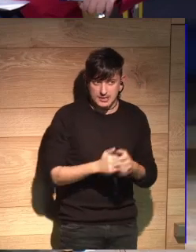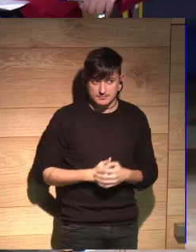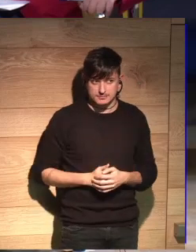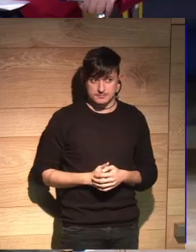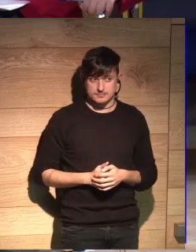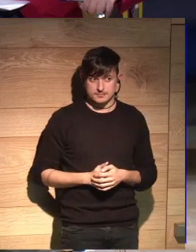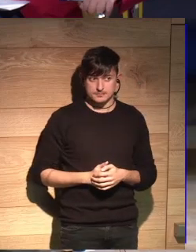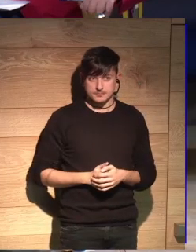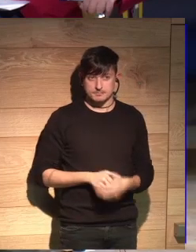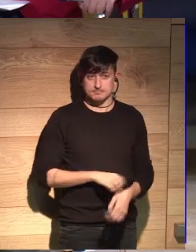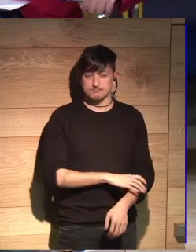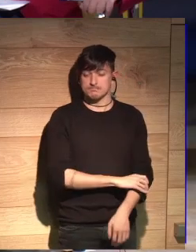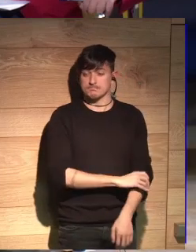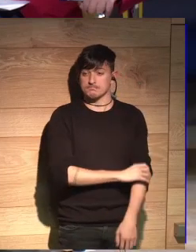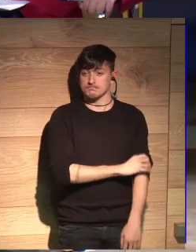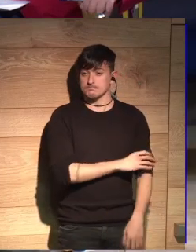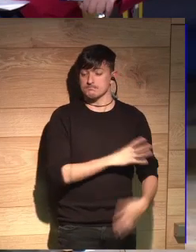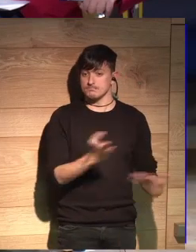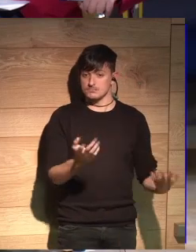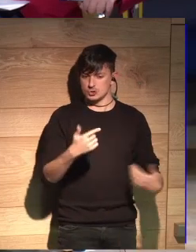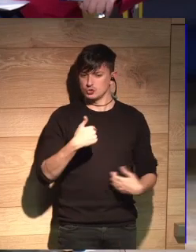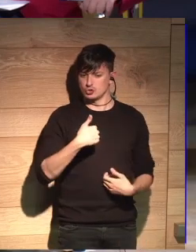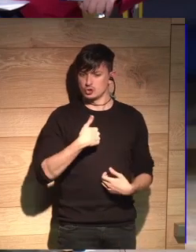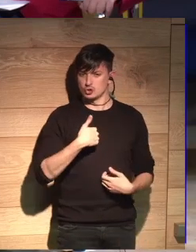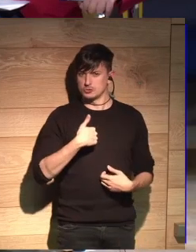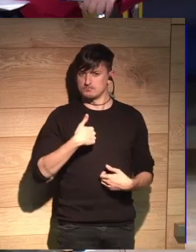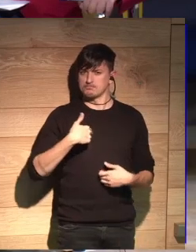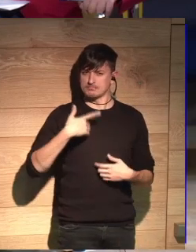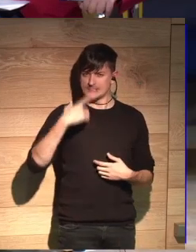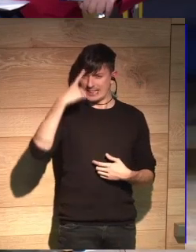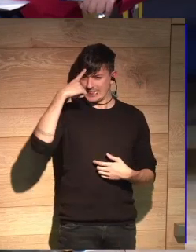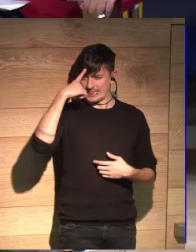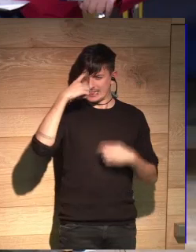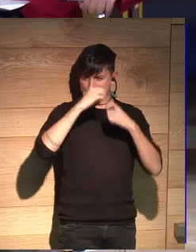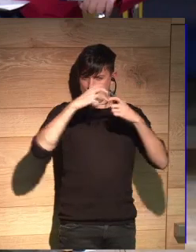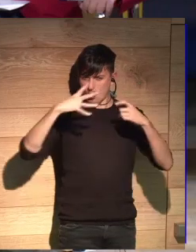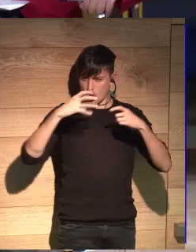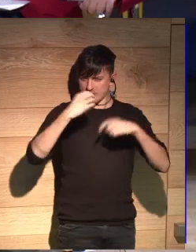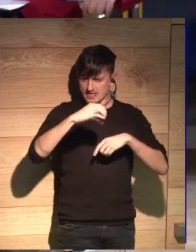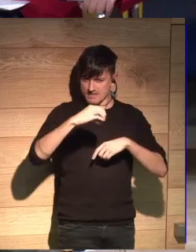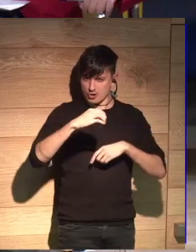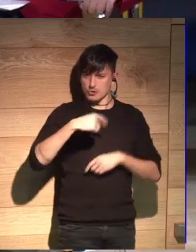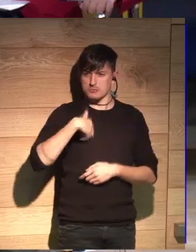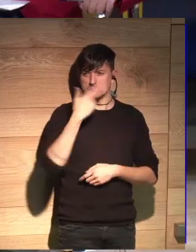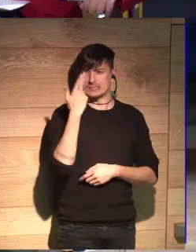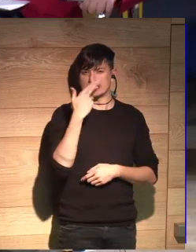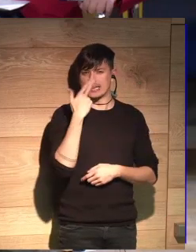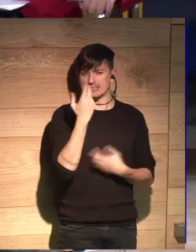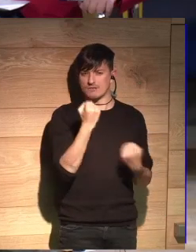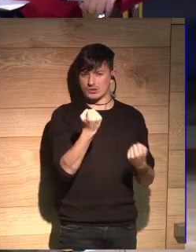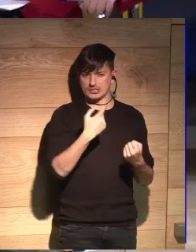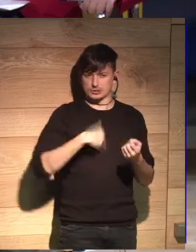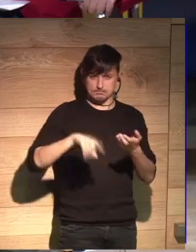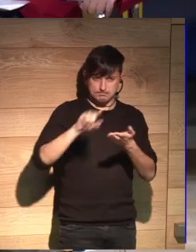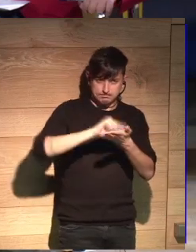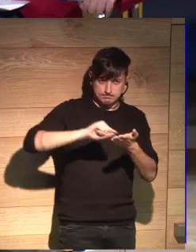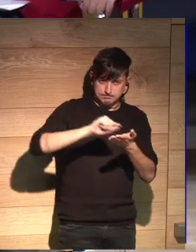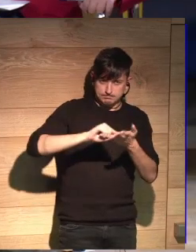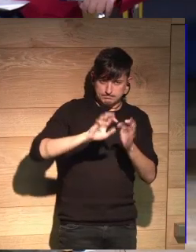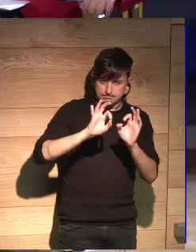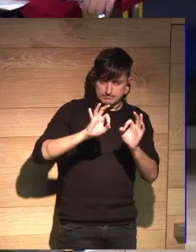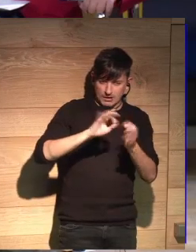I'm a computational neuroscientist. I'm interested in this topic. I've written a roadmap for it, but I don't expect it for a long time